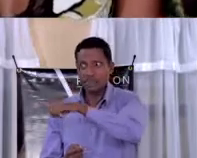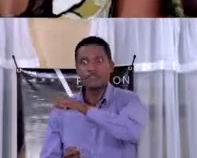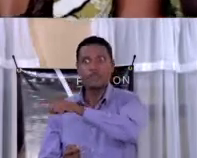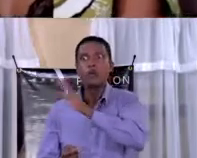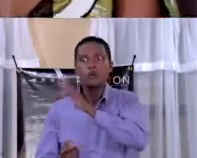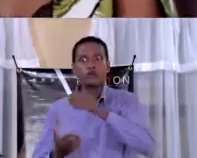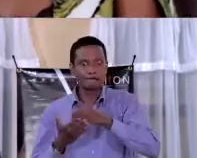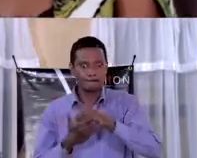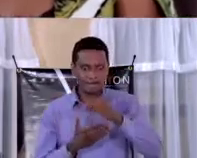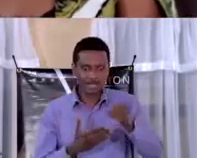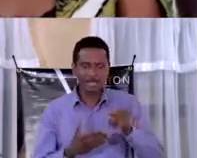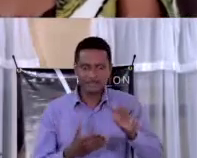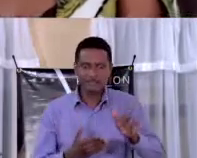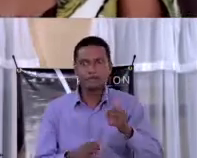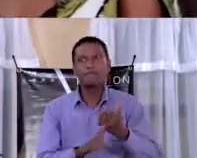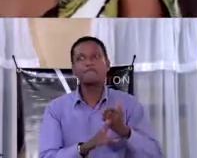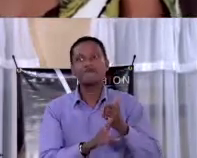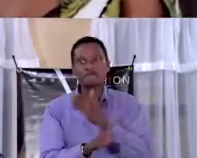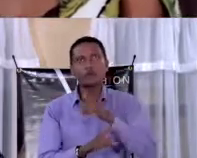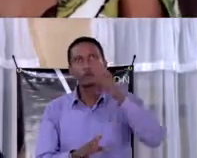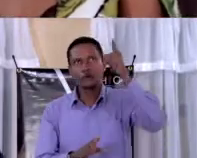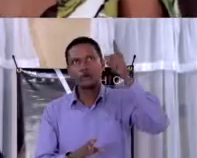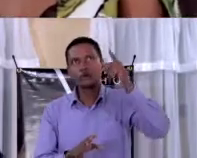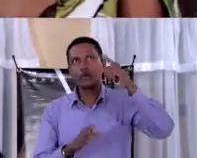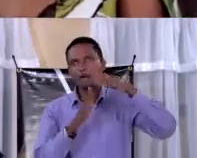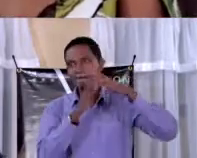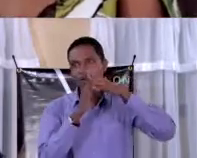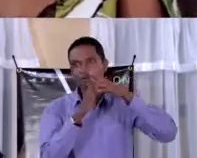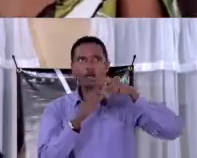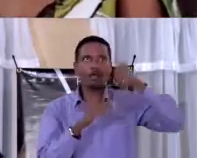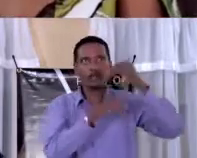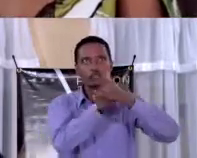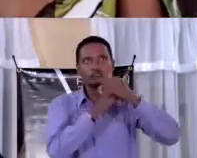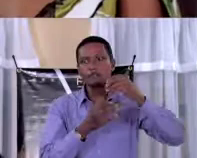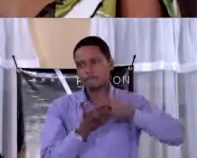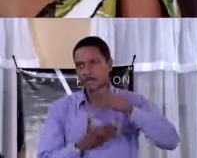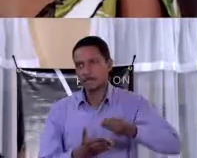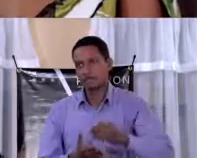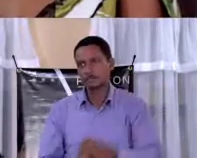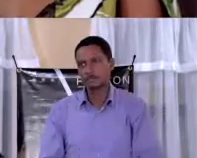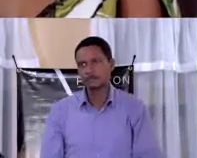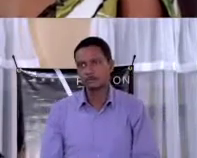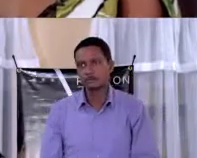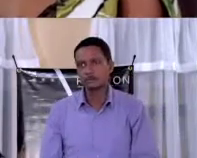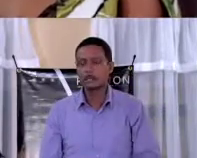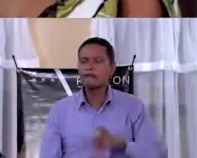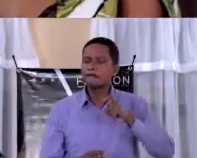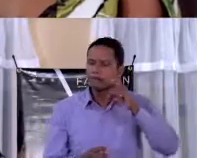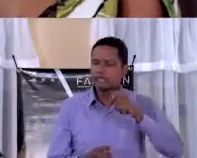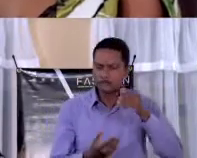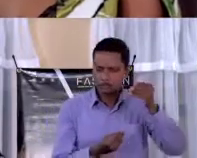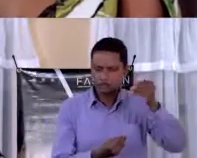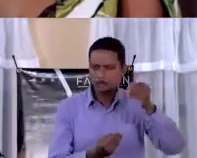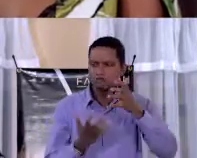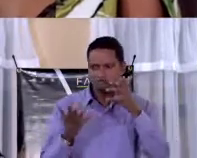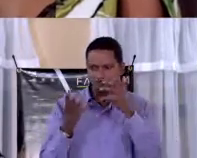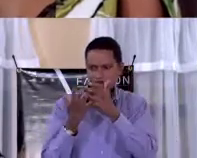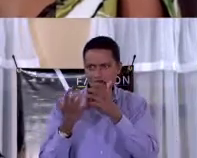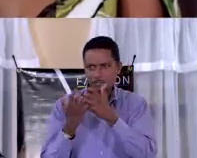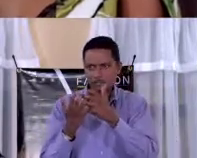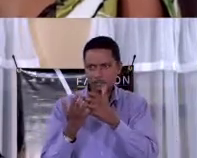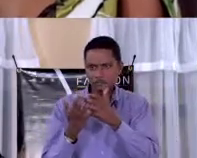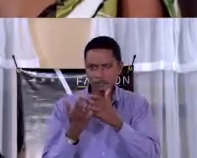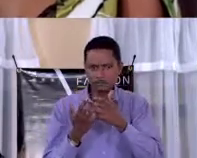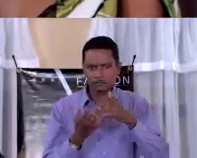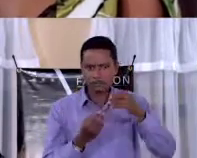before an international product. And that is the bottom line. Make sure it meets their requirements. Clothing is not just